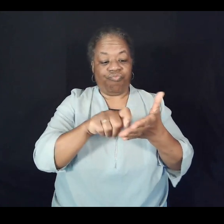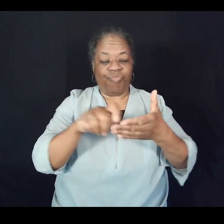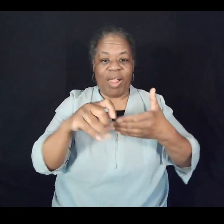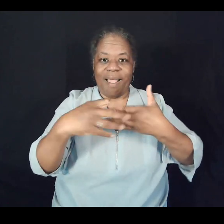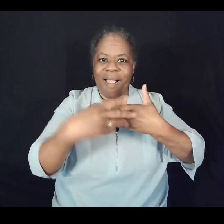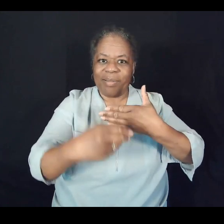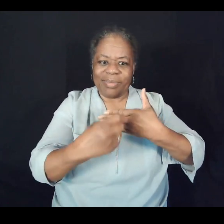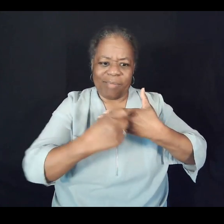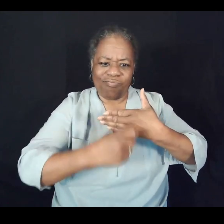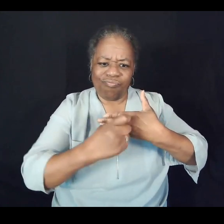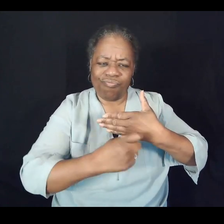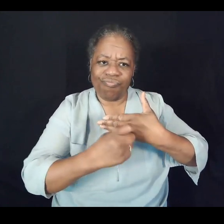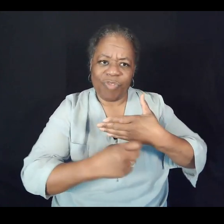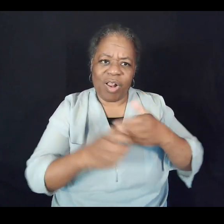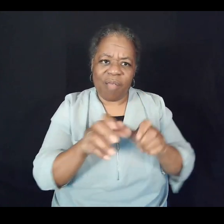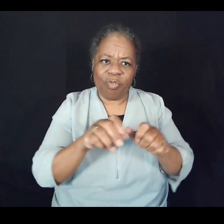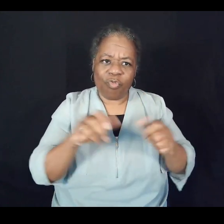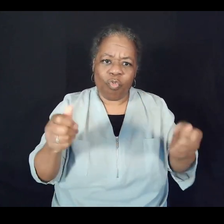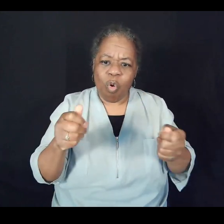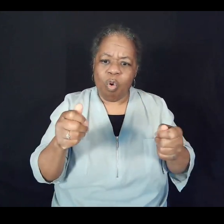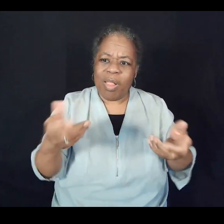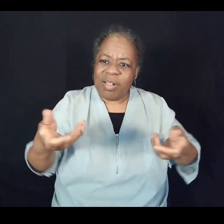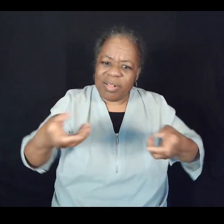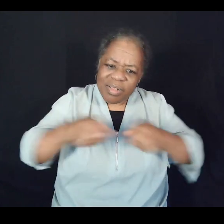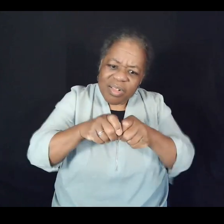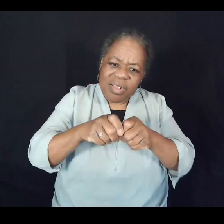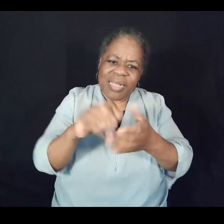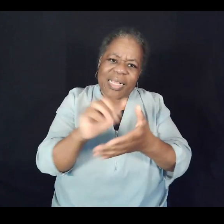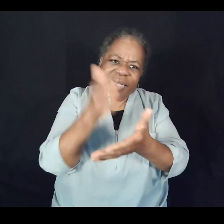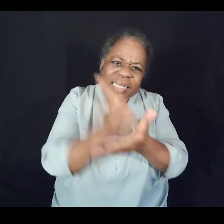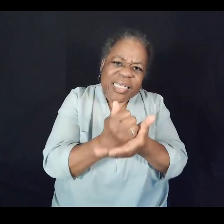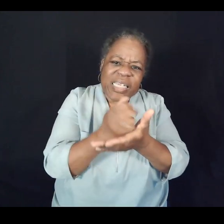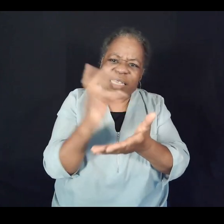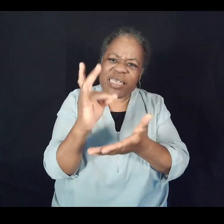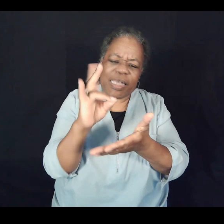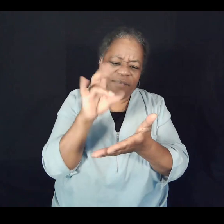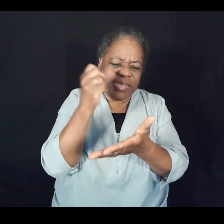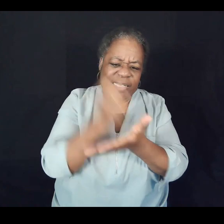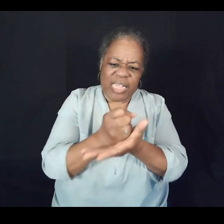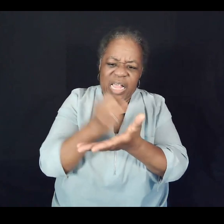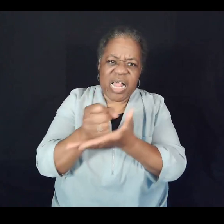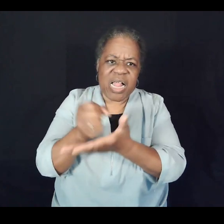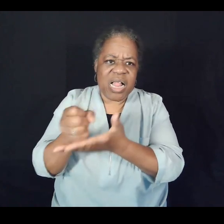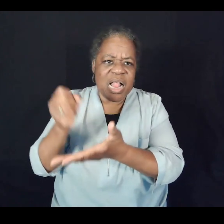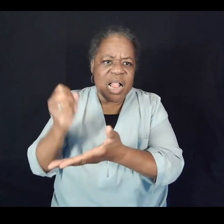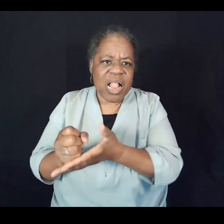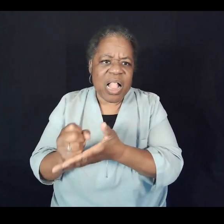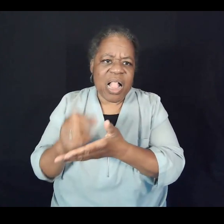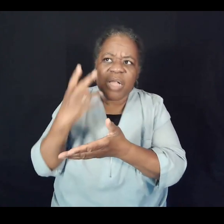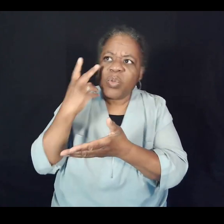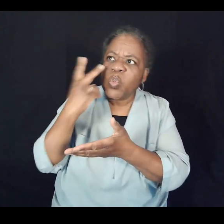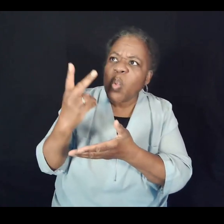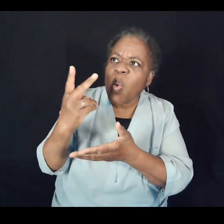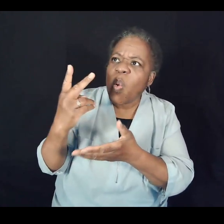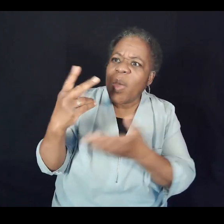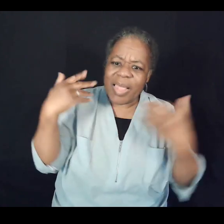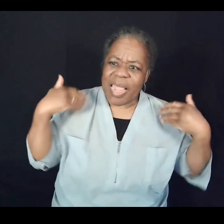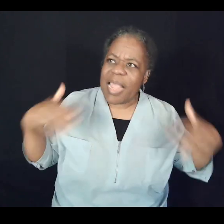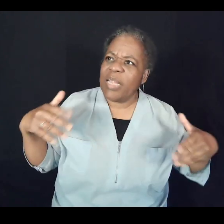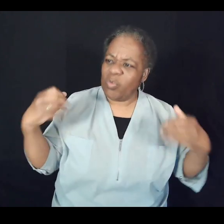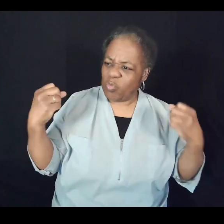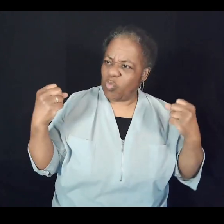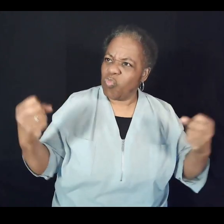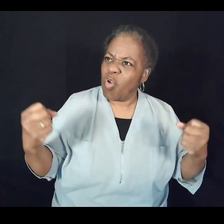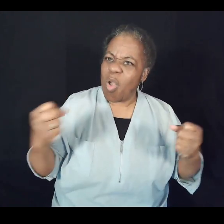scroll, and it was sealed with 7 seals. And I saw a strong angel who shouted with a loud